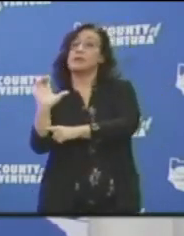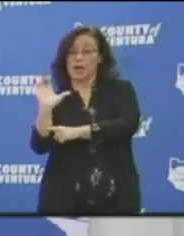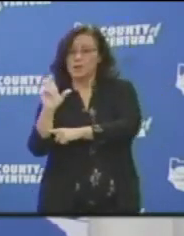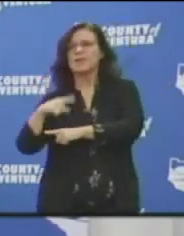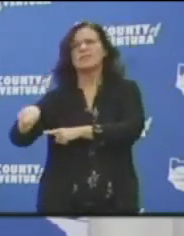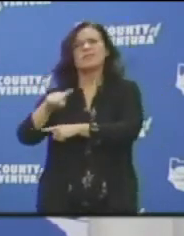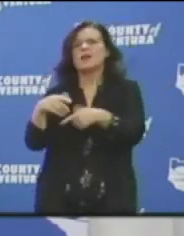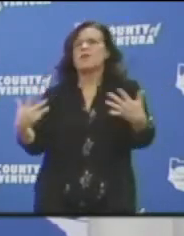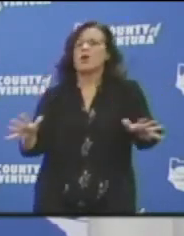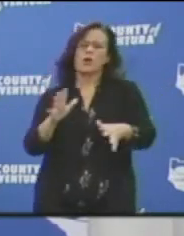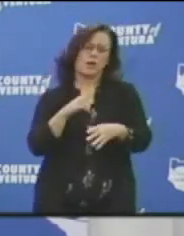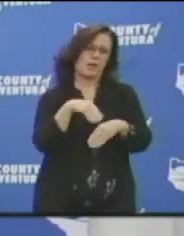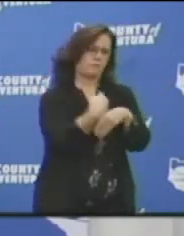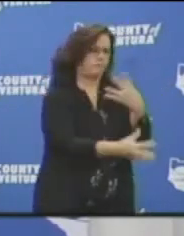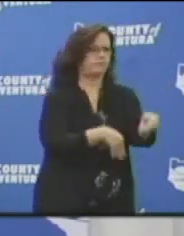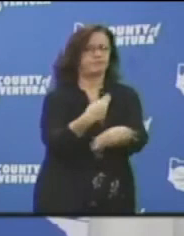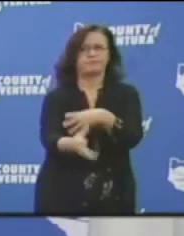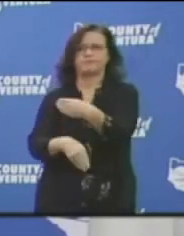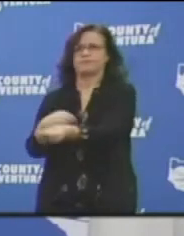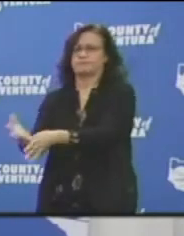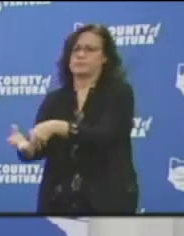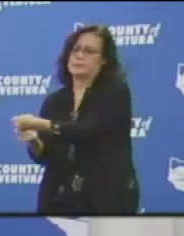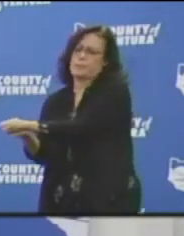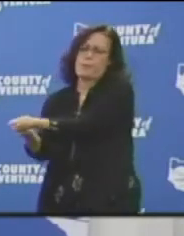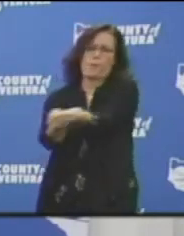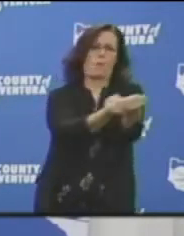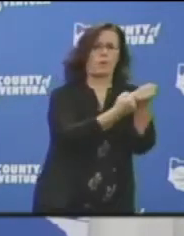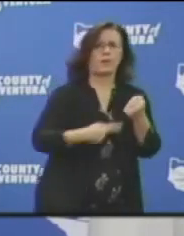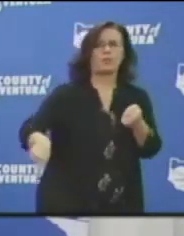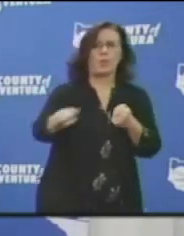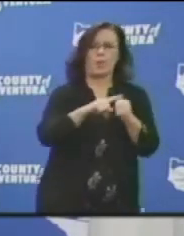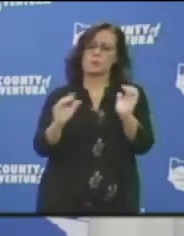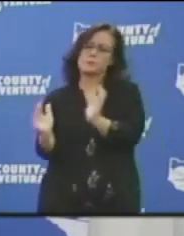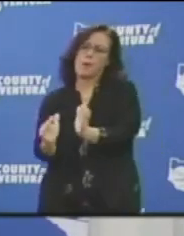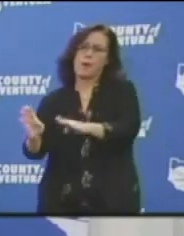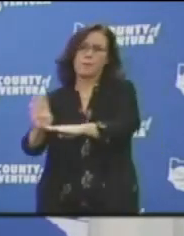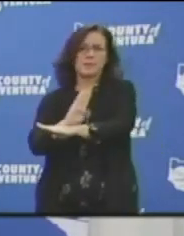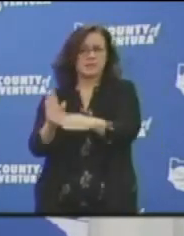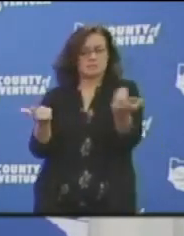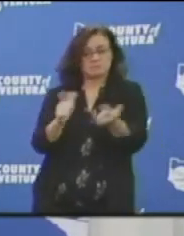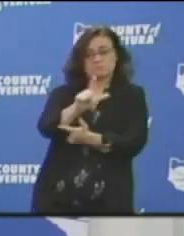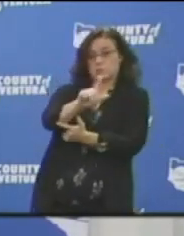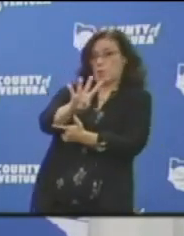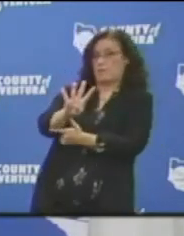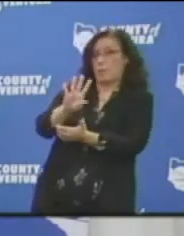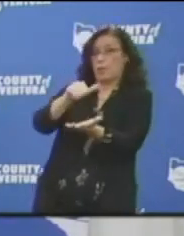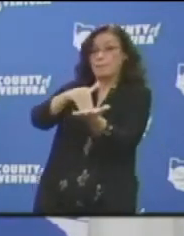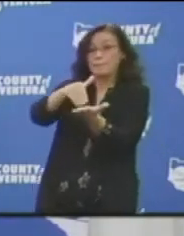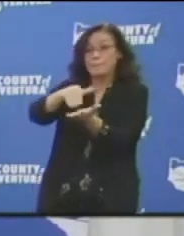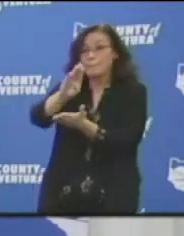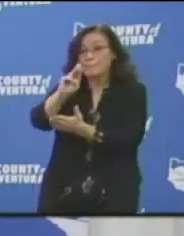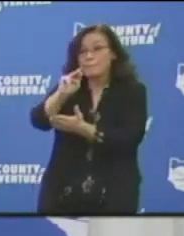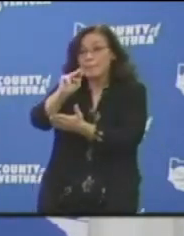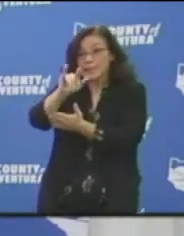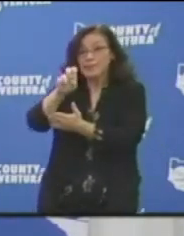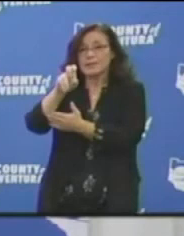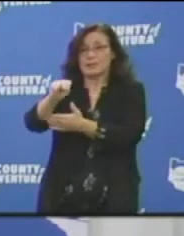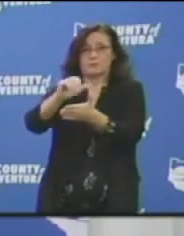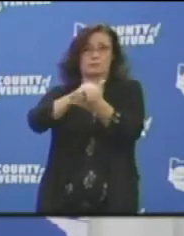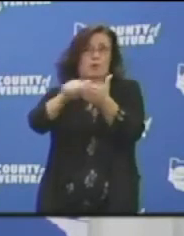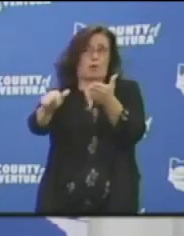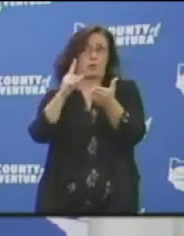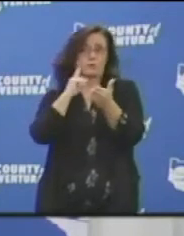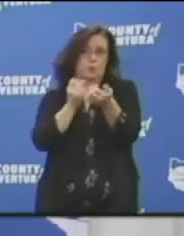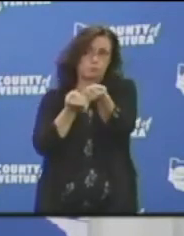to provide close to $24 million to our small businesses. We've also been able to